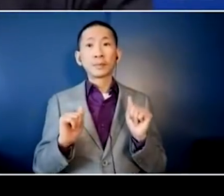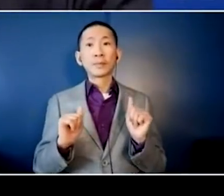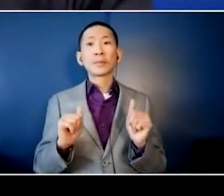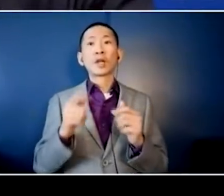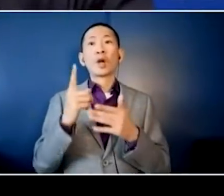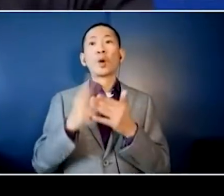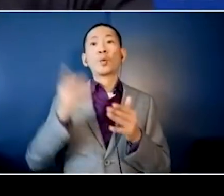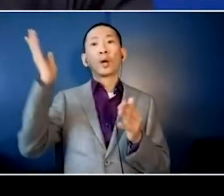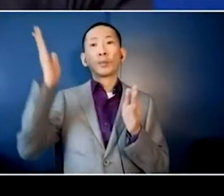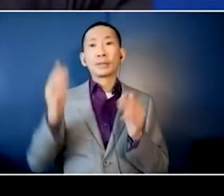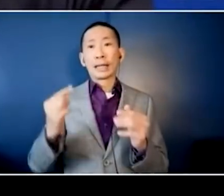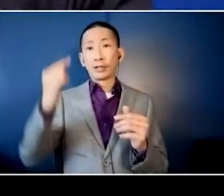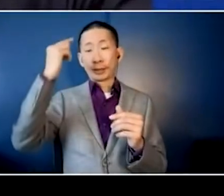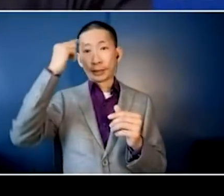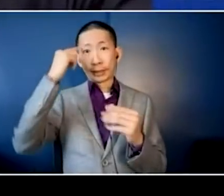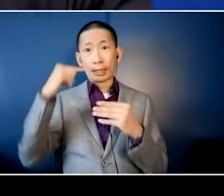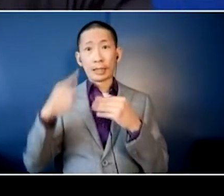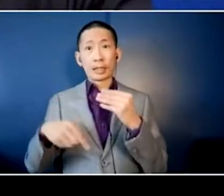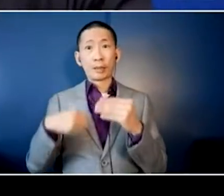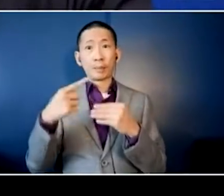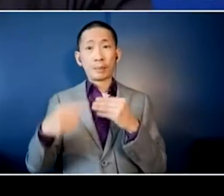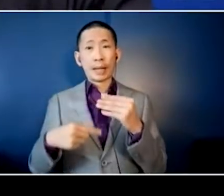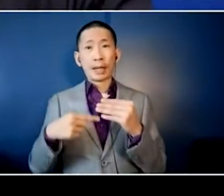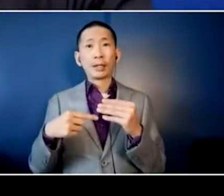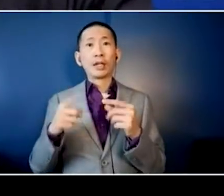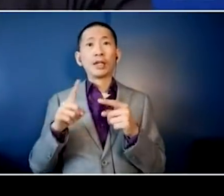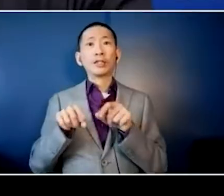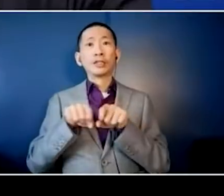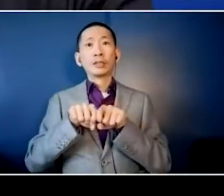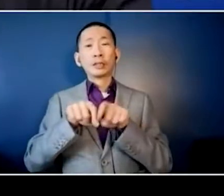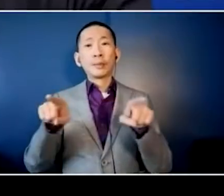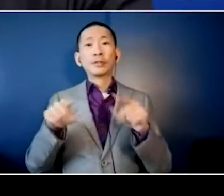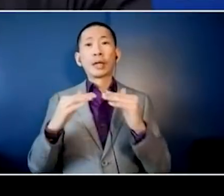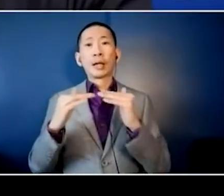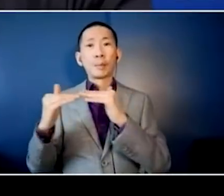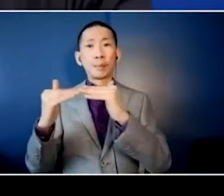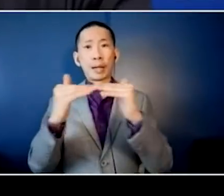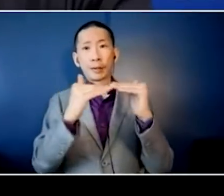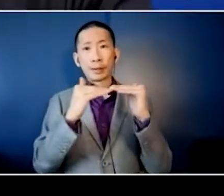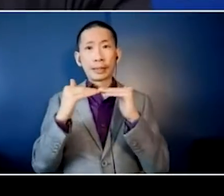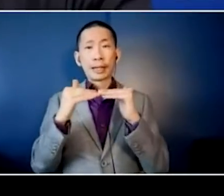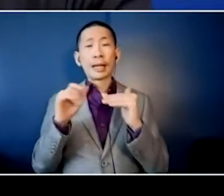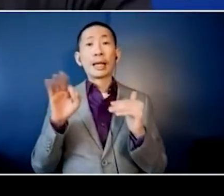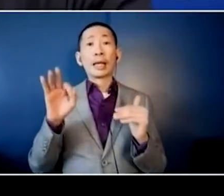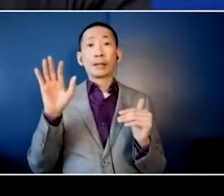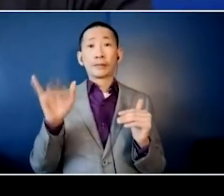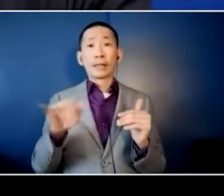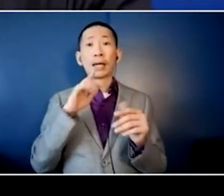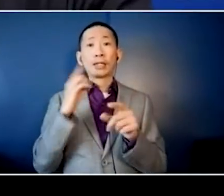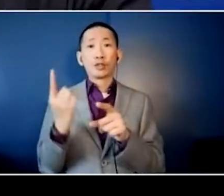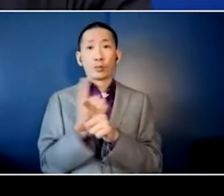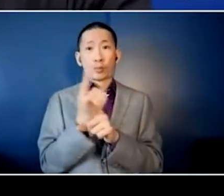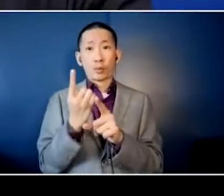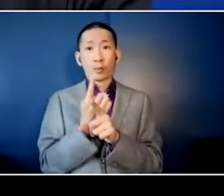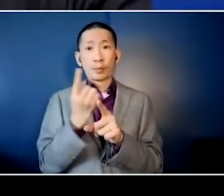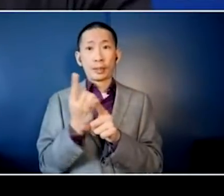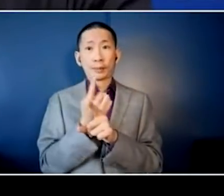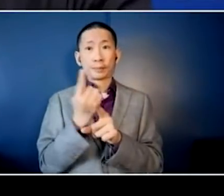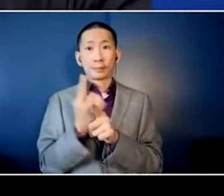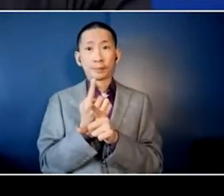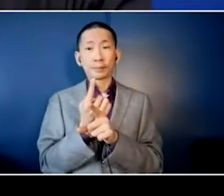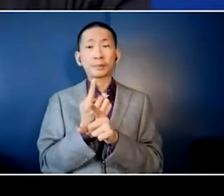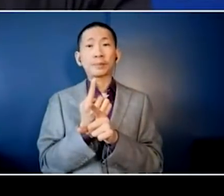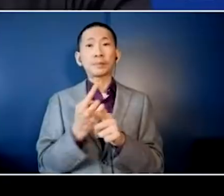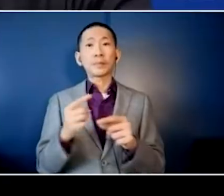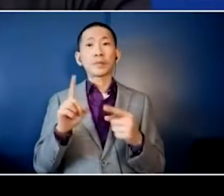can think about to demonstrate parity, if that is appropriate, to